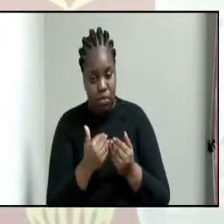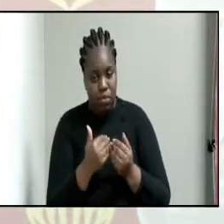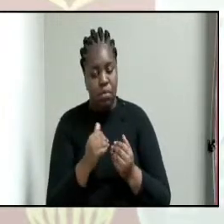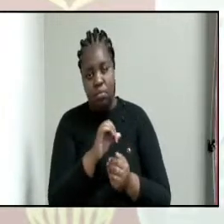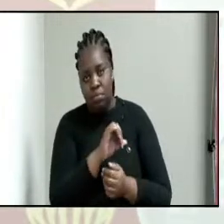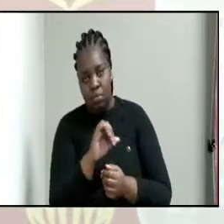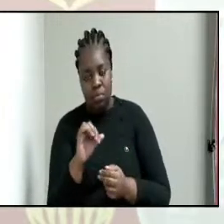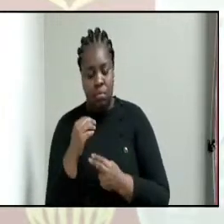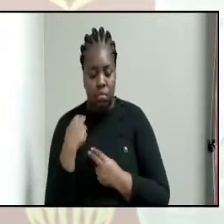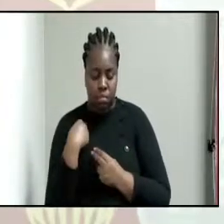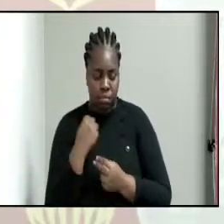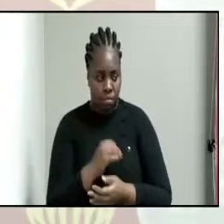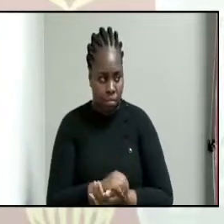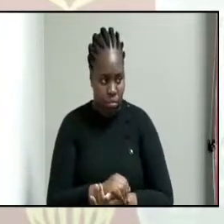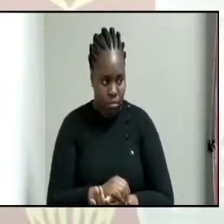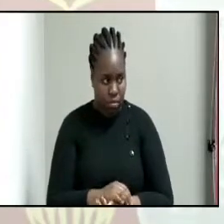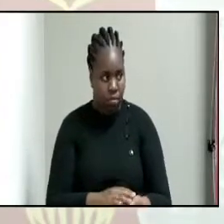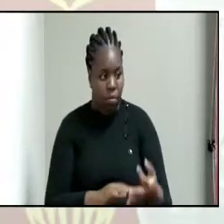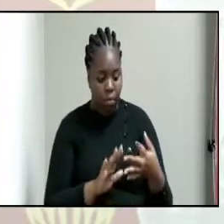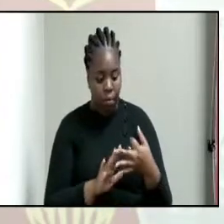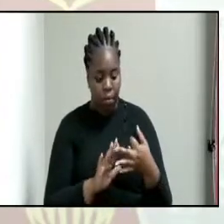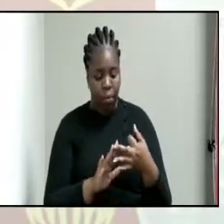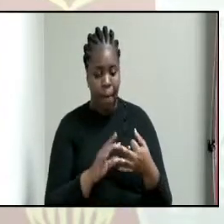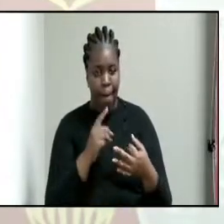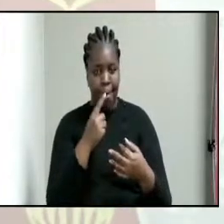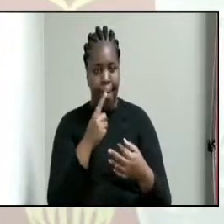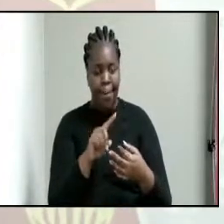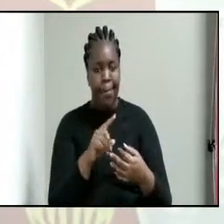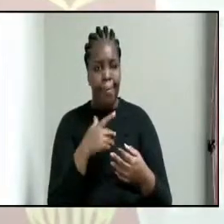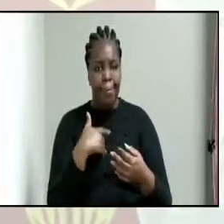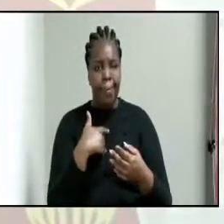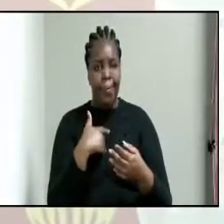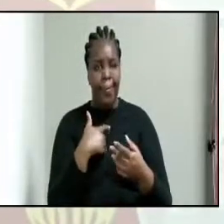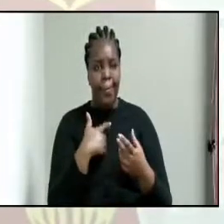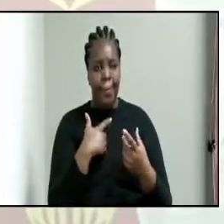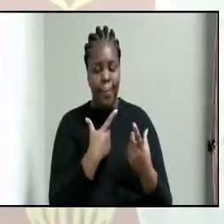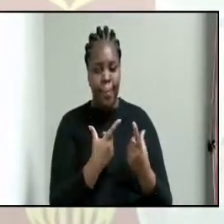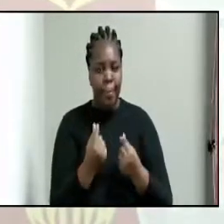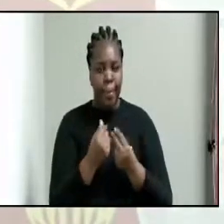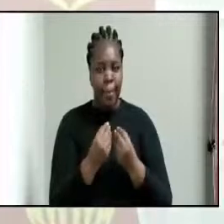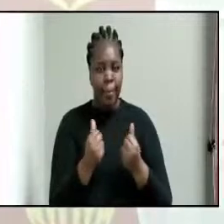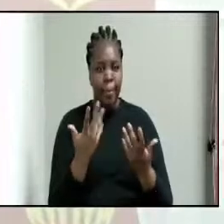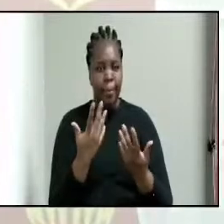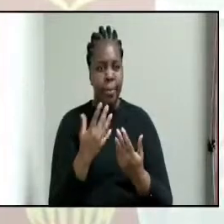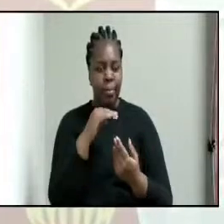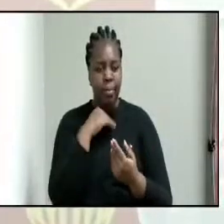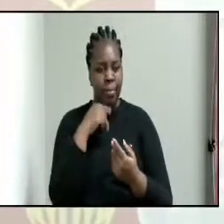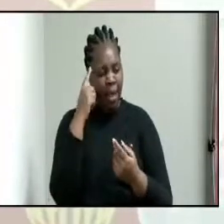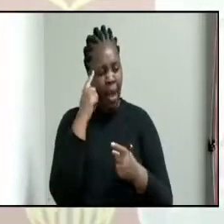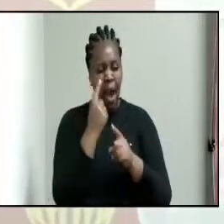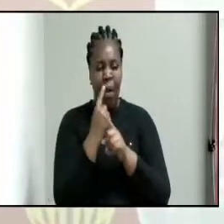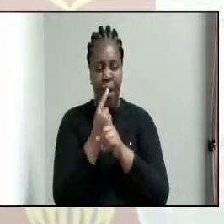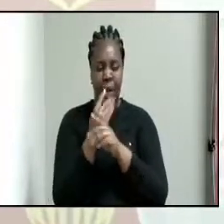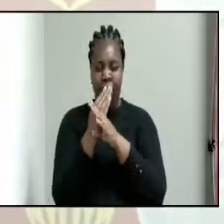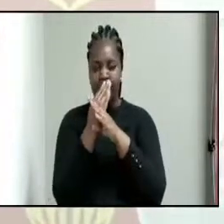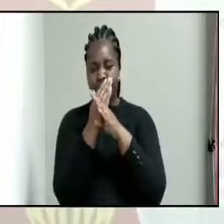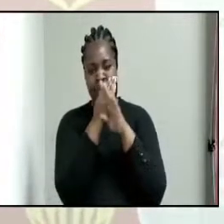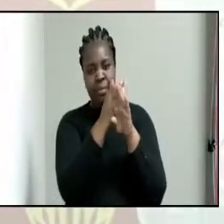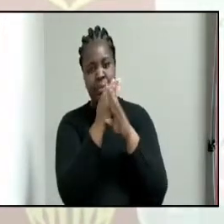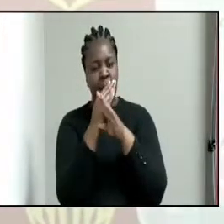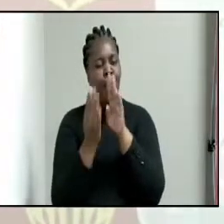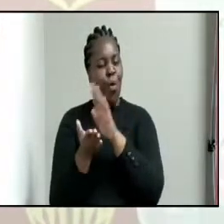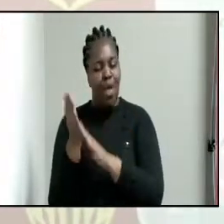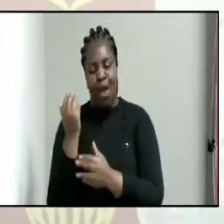mandate, as it were. And then lastly, in terms of the remedies, I always say that we must avoid going to